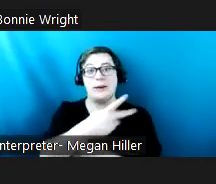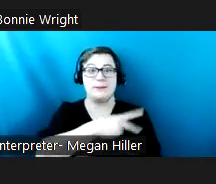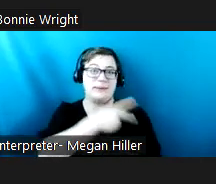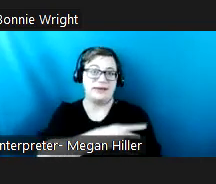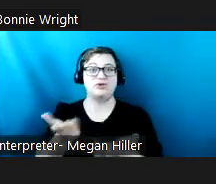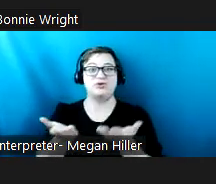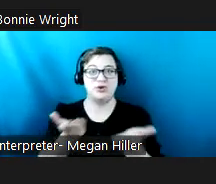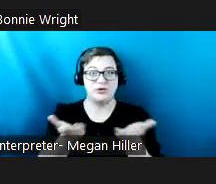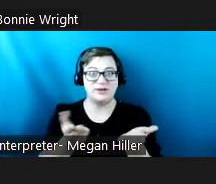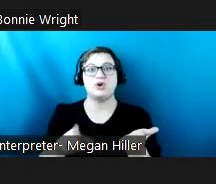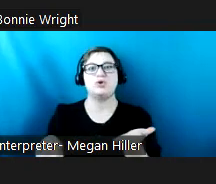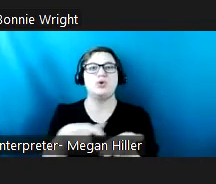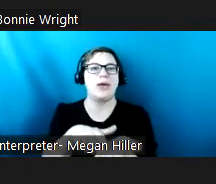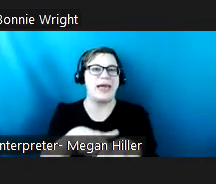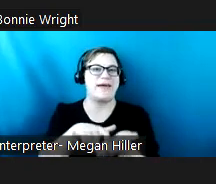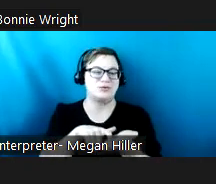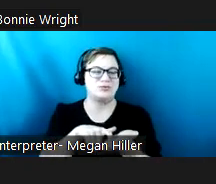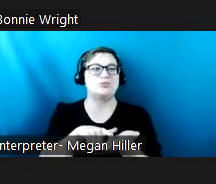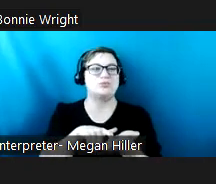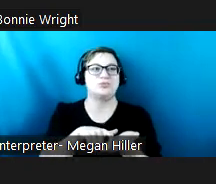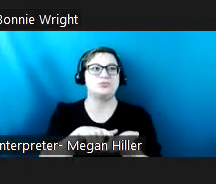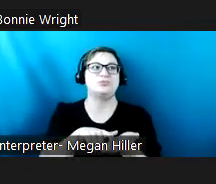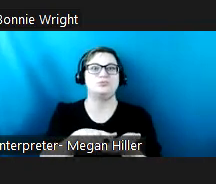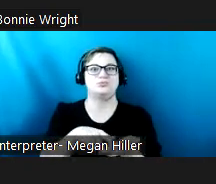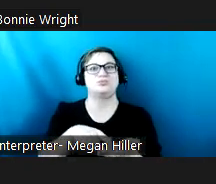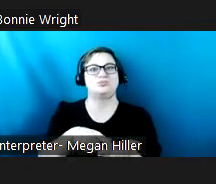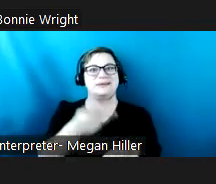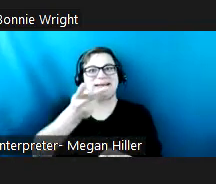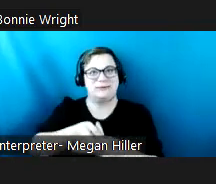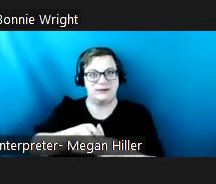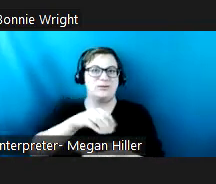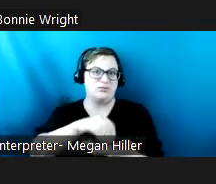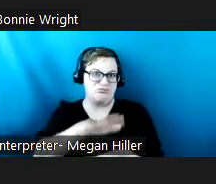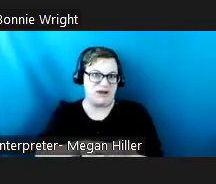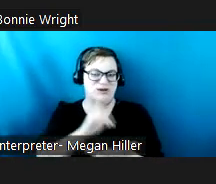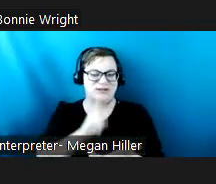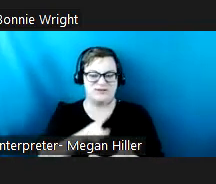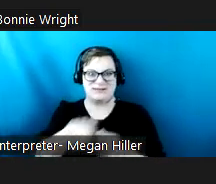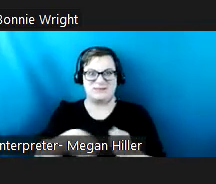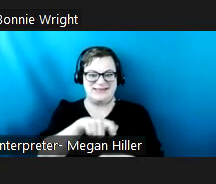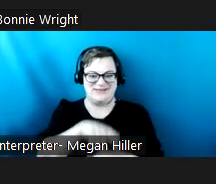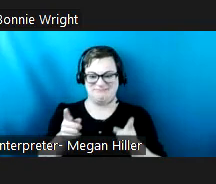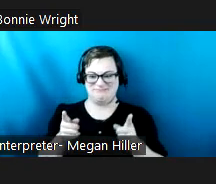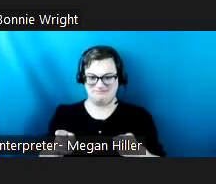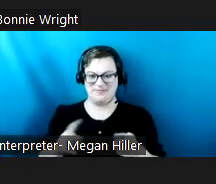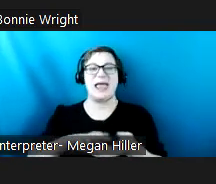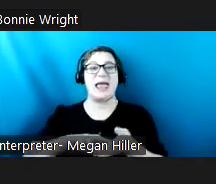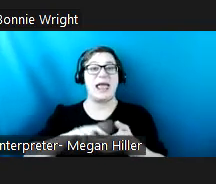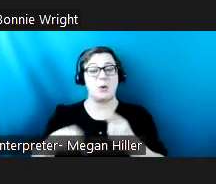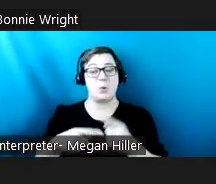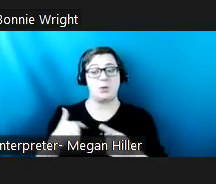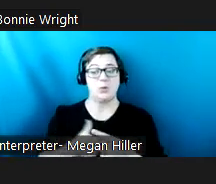we say you have to retain records for this long for outpatient services. And this is what we mean when we say